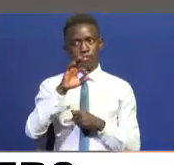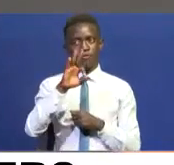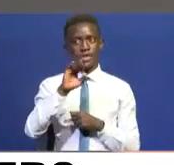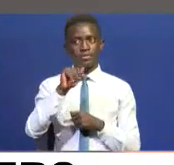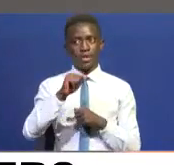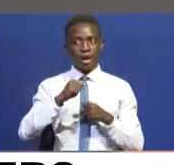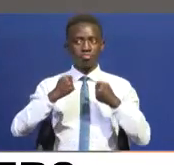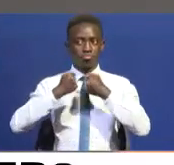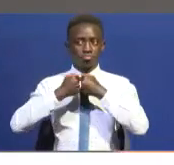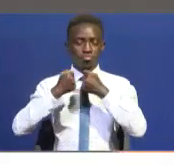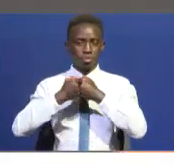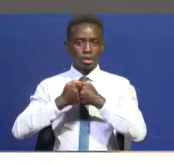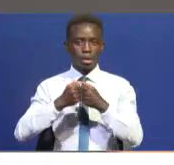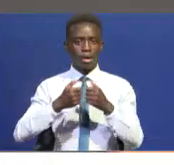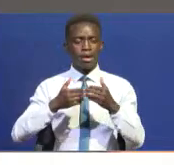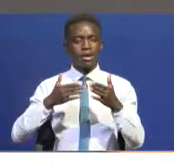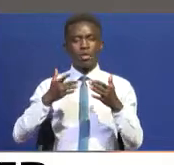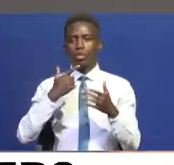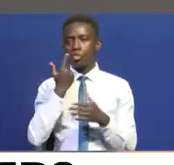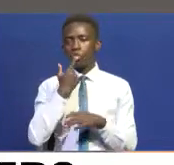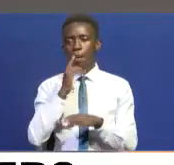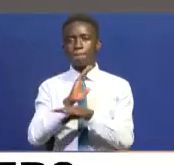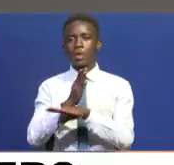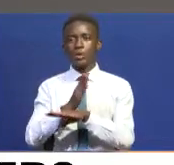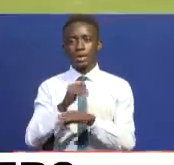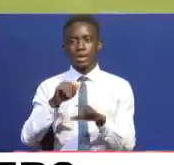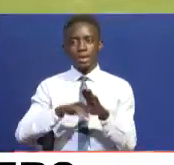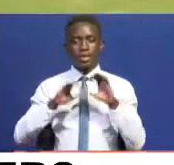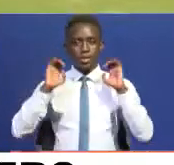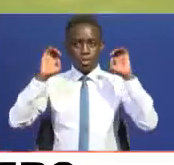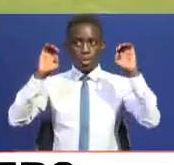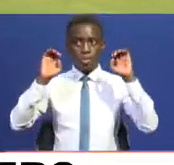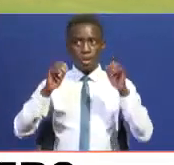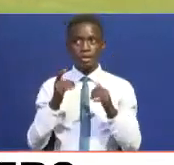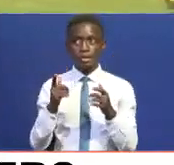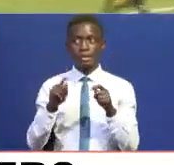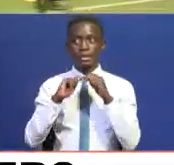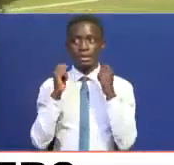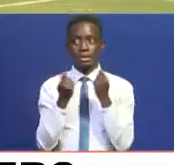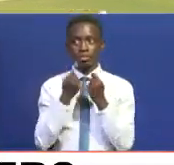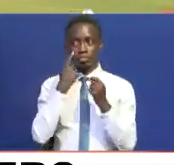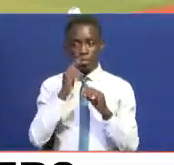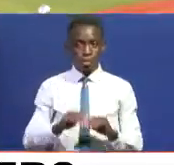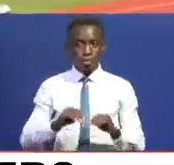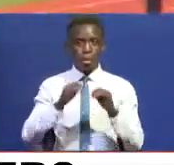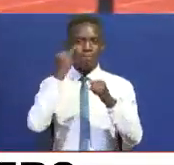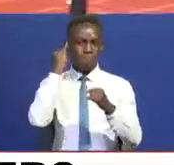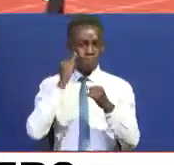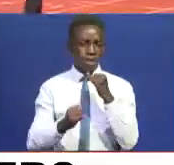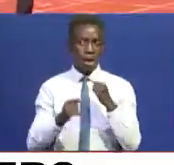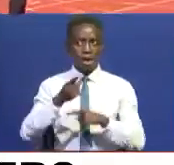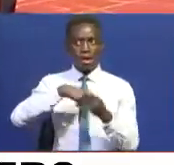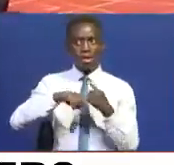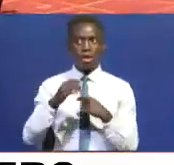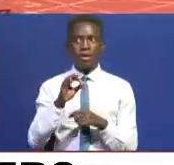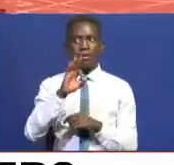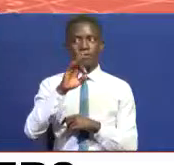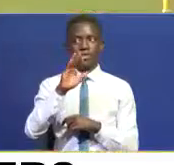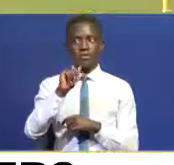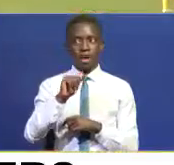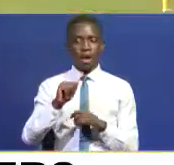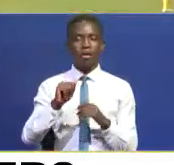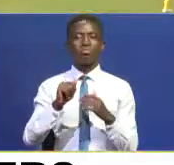qualifier against Burundi in Ethiopia. Advanced to the fourth and the final round of the FIFA Women Under 17 World